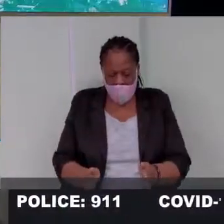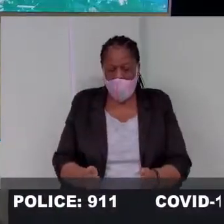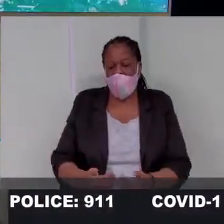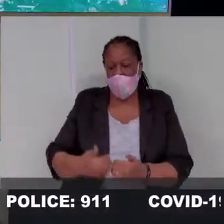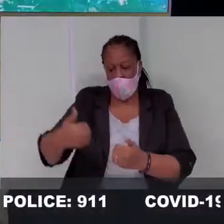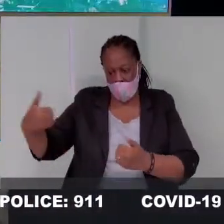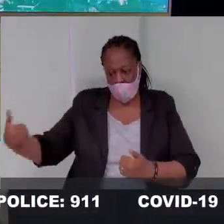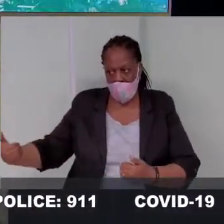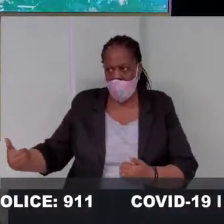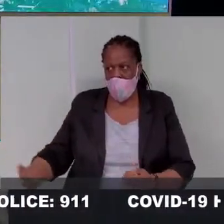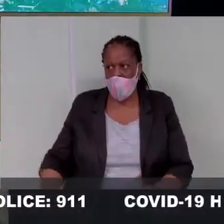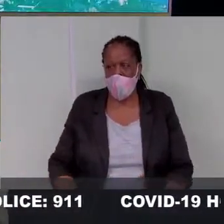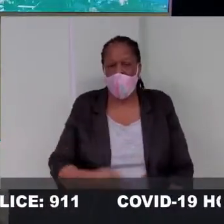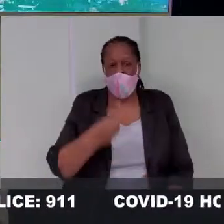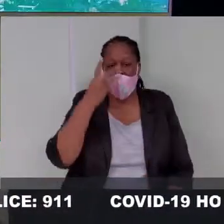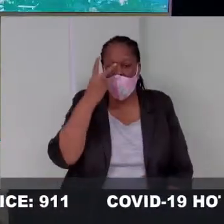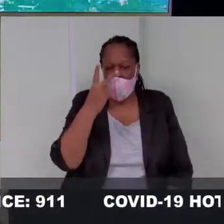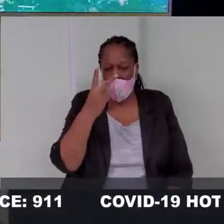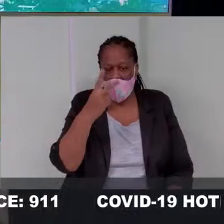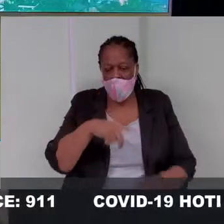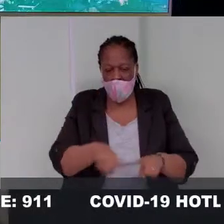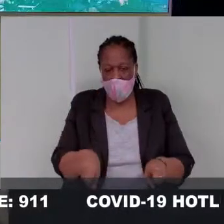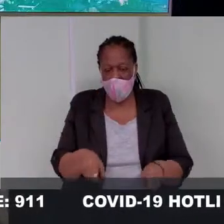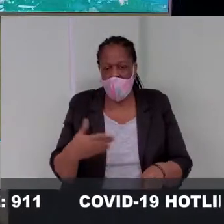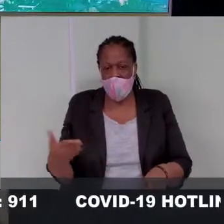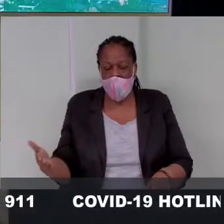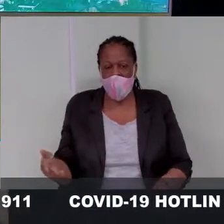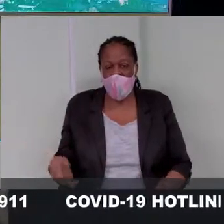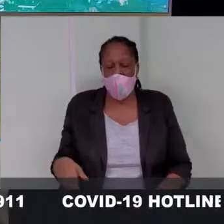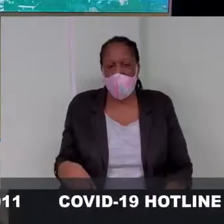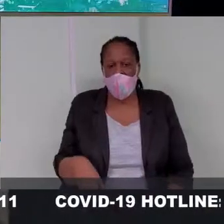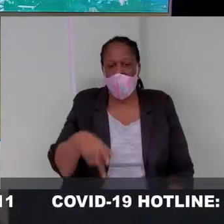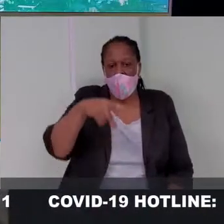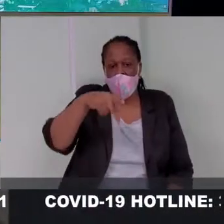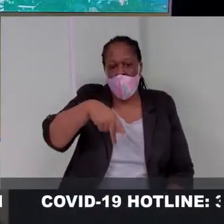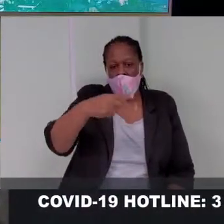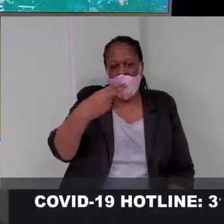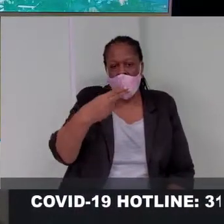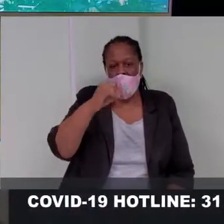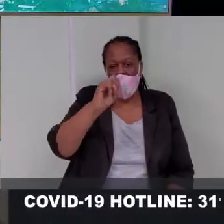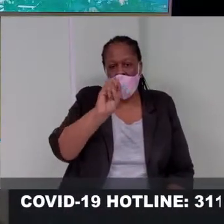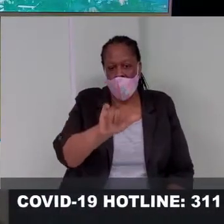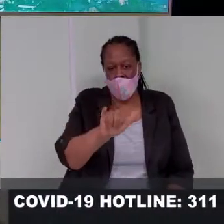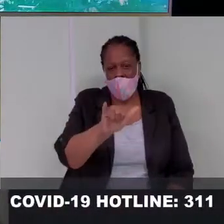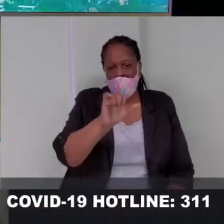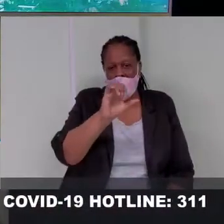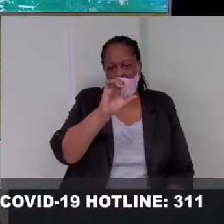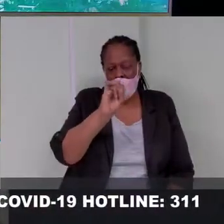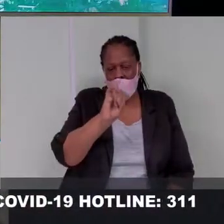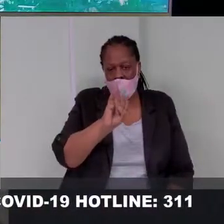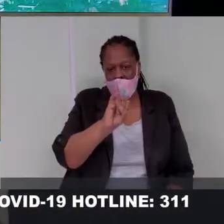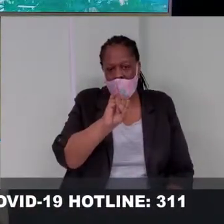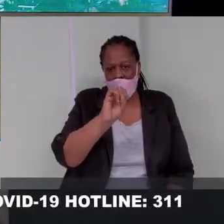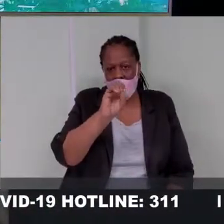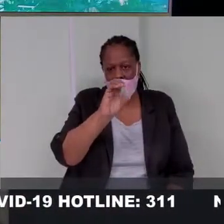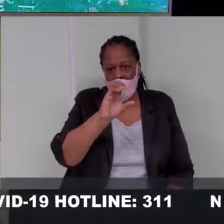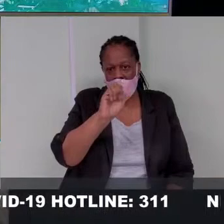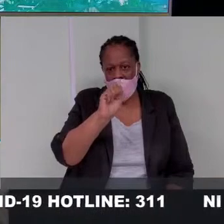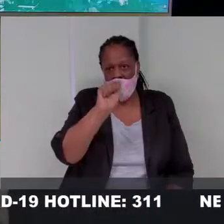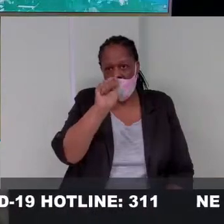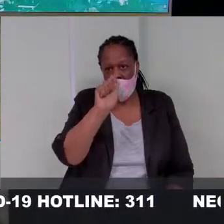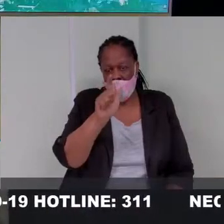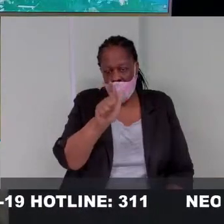Okay, I'll start with a simple one first. Physical distancing, and physical distancing, as it suggests, speaks about the